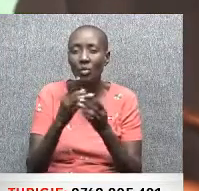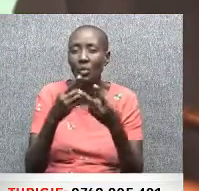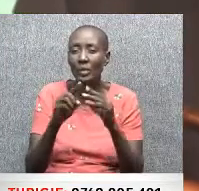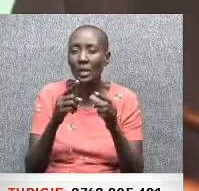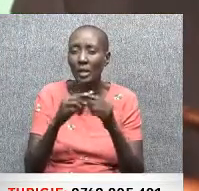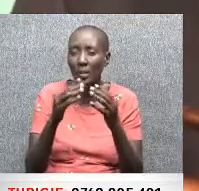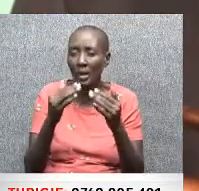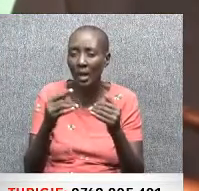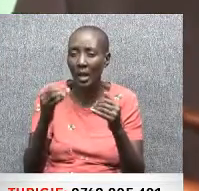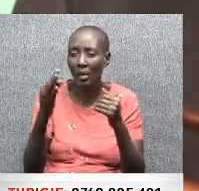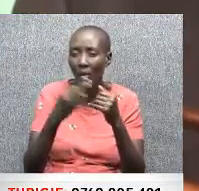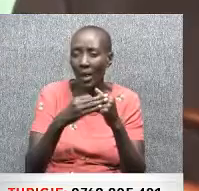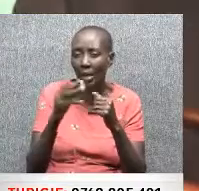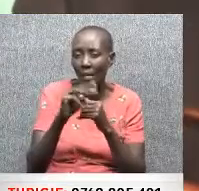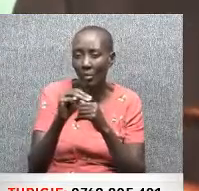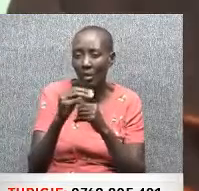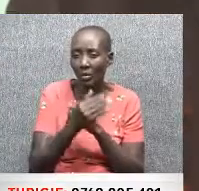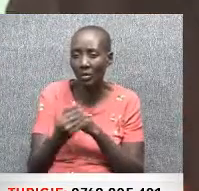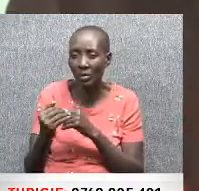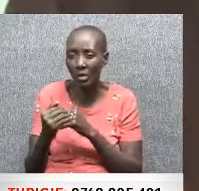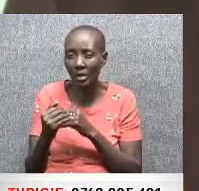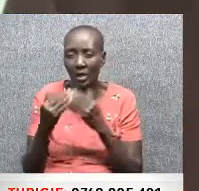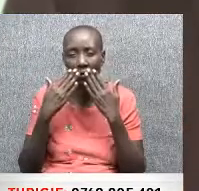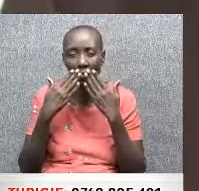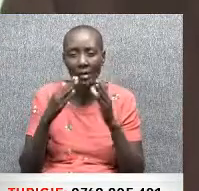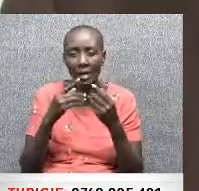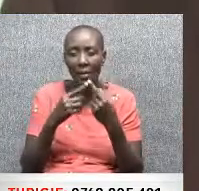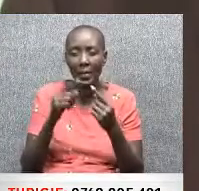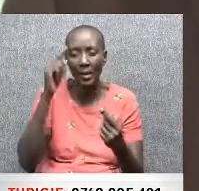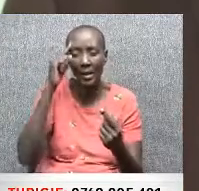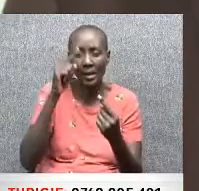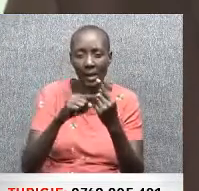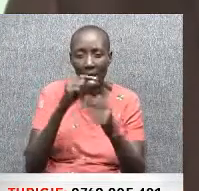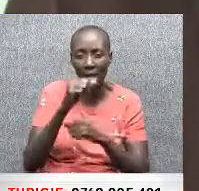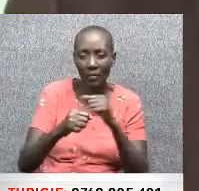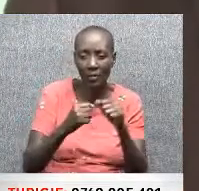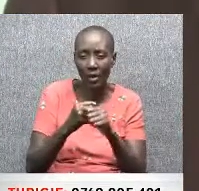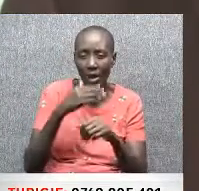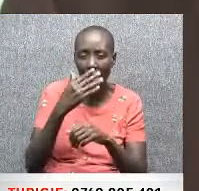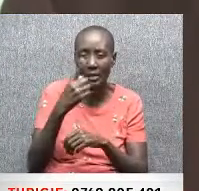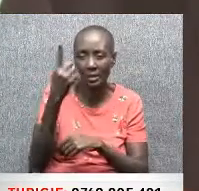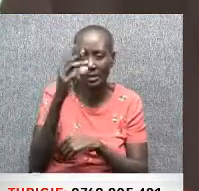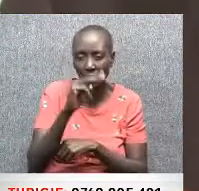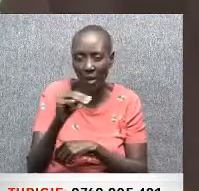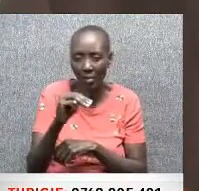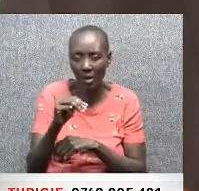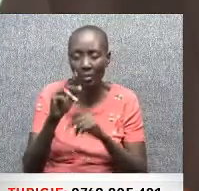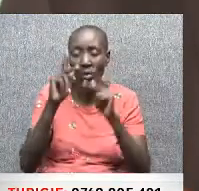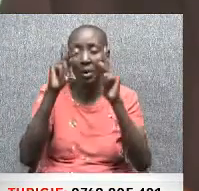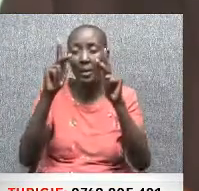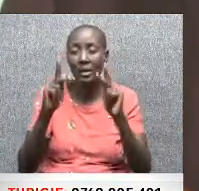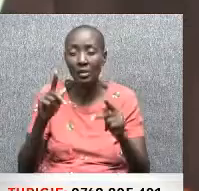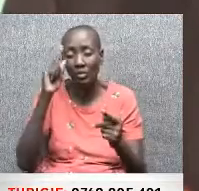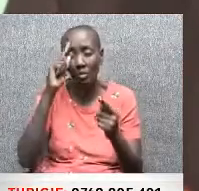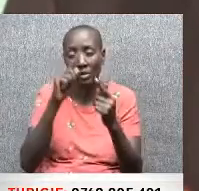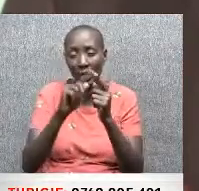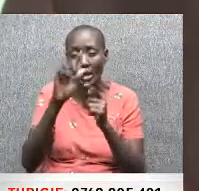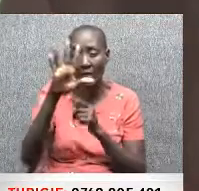million children from the year 2012. But the target for next year is 1 million, but the pilot project for Kisumu is targeting 50,000